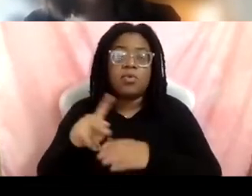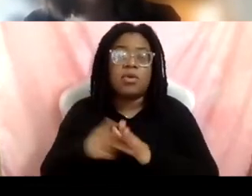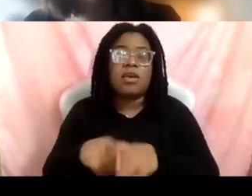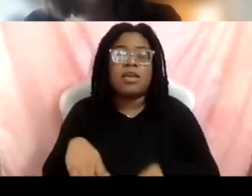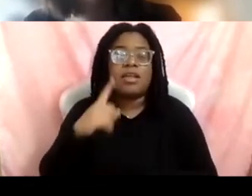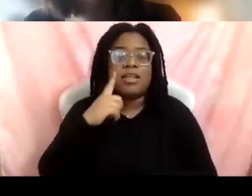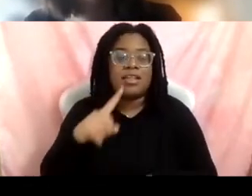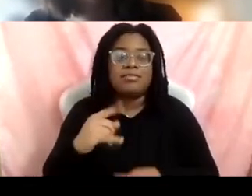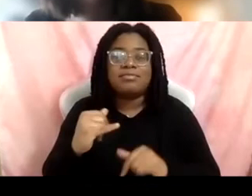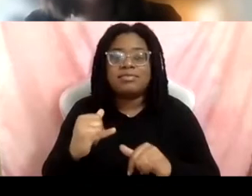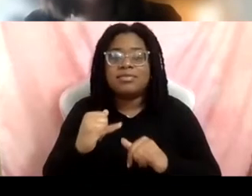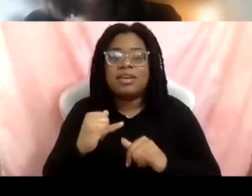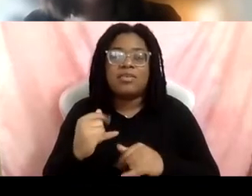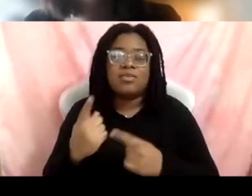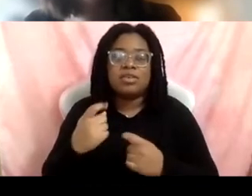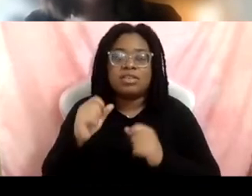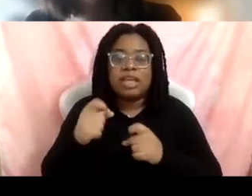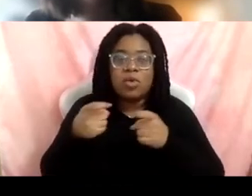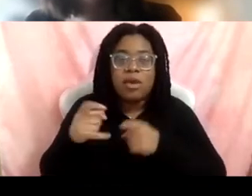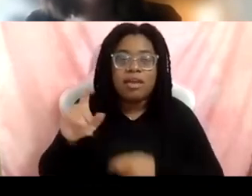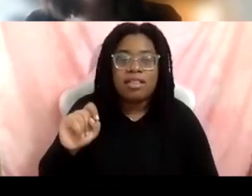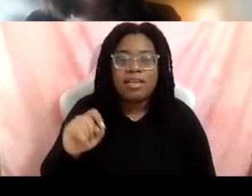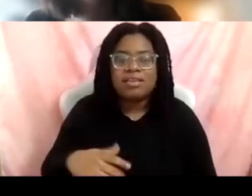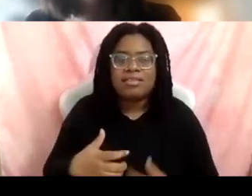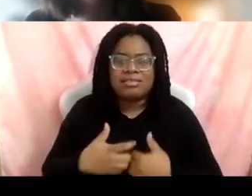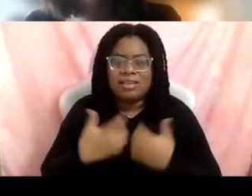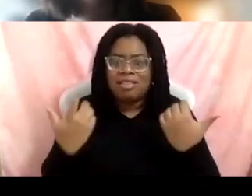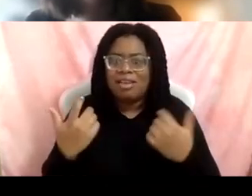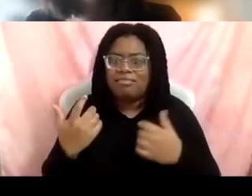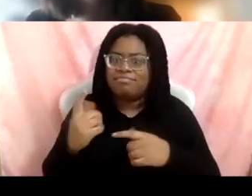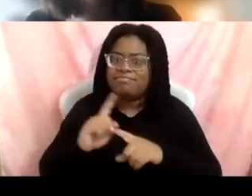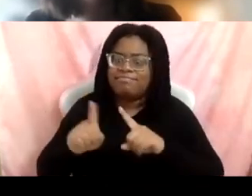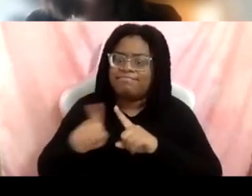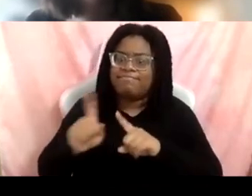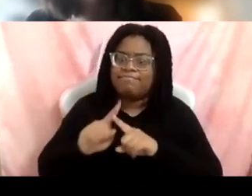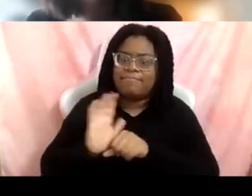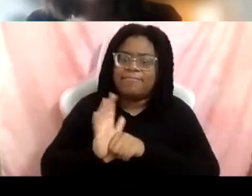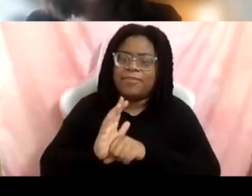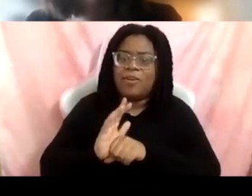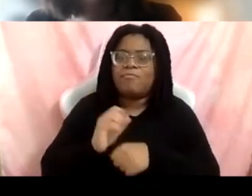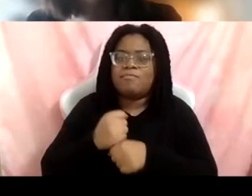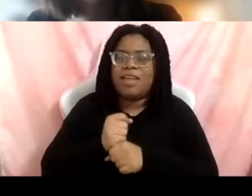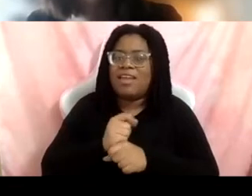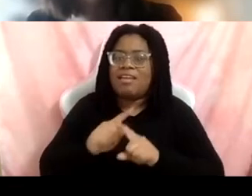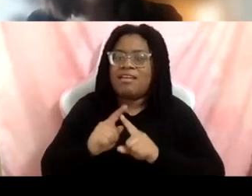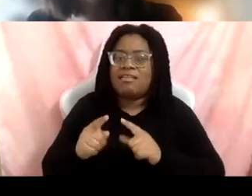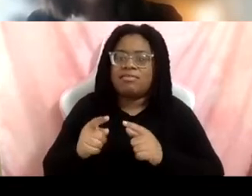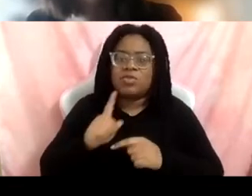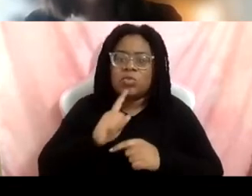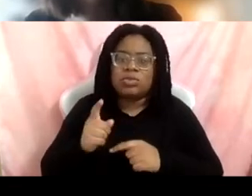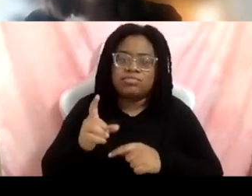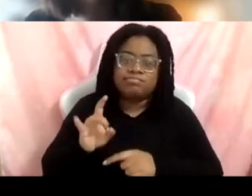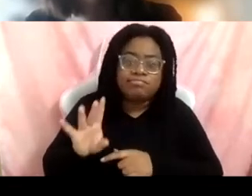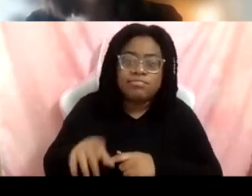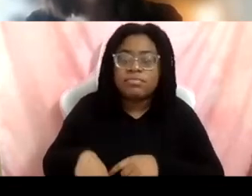get the same questions like, can you handle this? And to be totally honest, there's a lot of elements of filmmaking that are extremely physical and extremely rigorous. If you're directing, if you're a